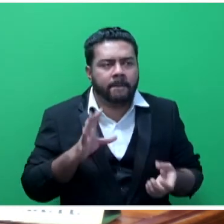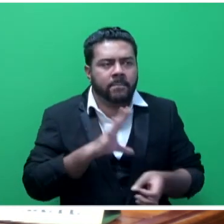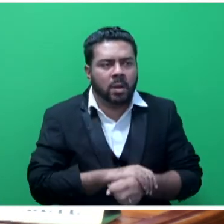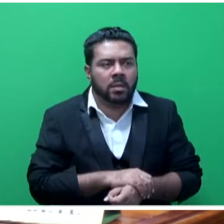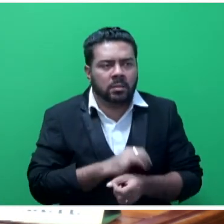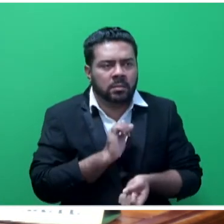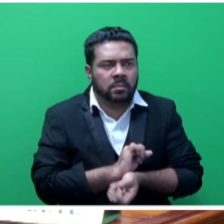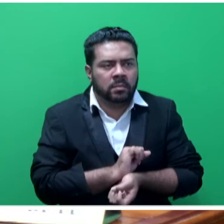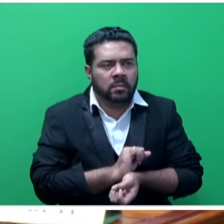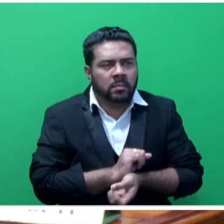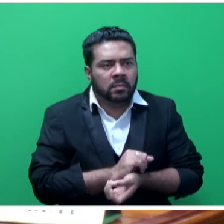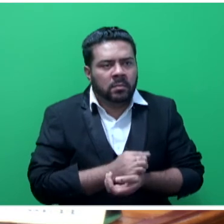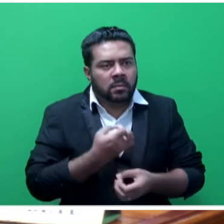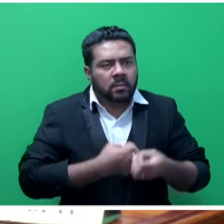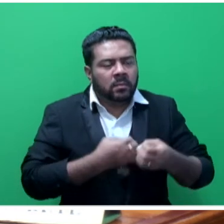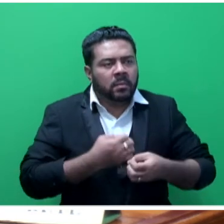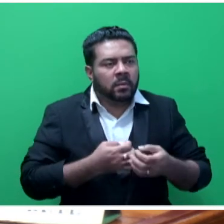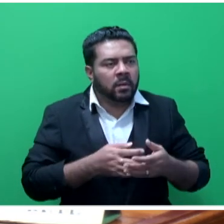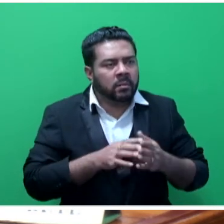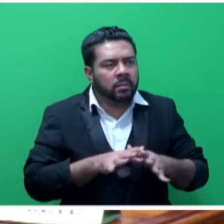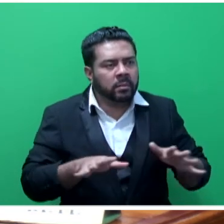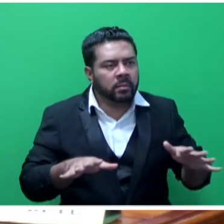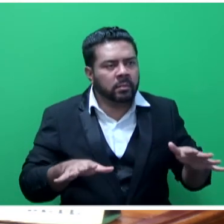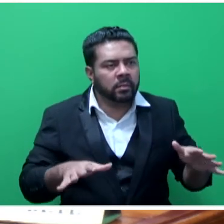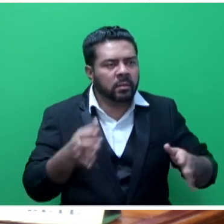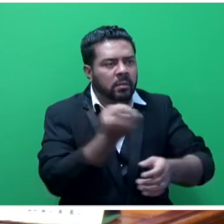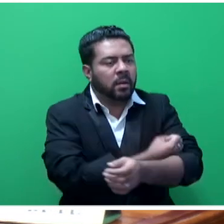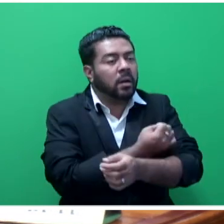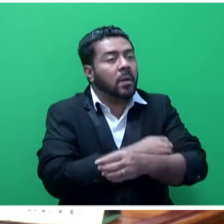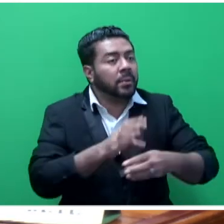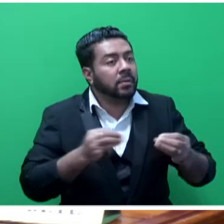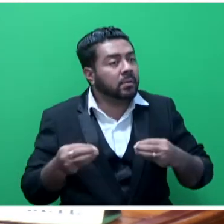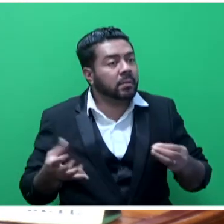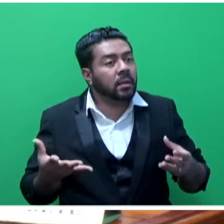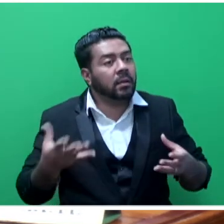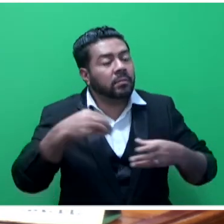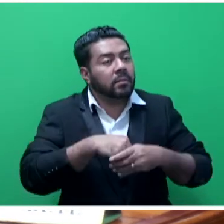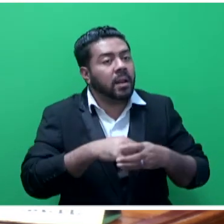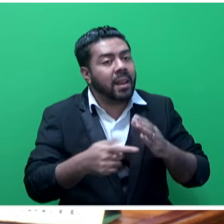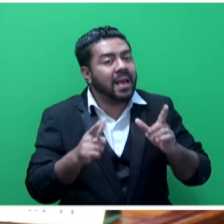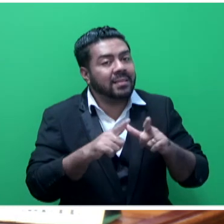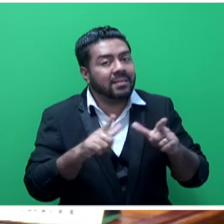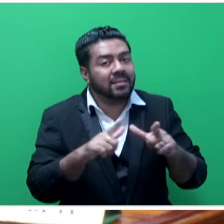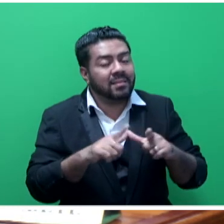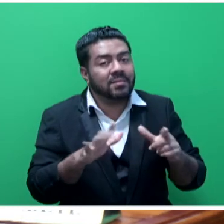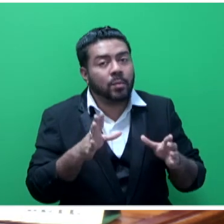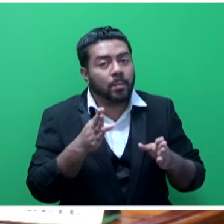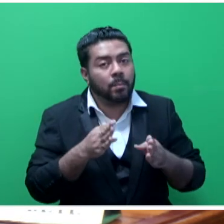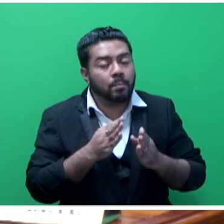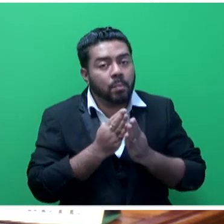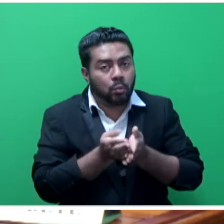maritime and marine capabilities during drug operations through intercepting unlicensed boats and yachts in